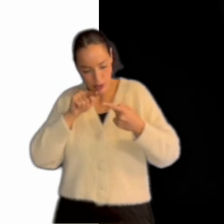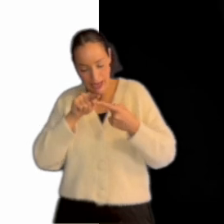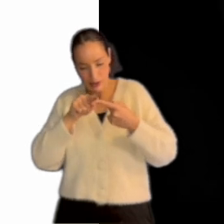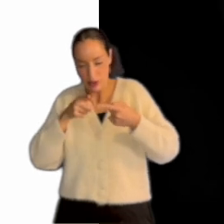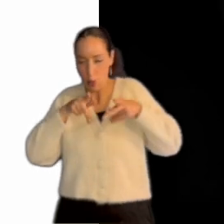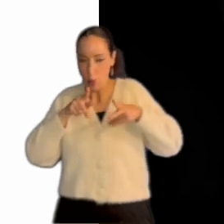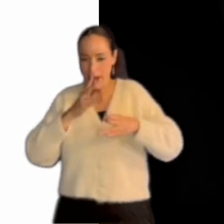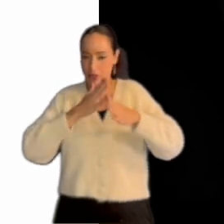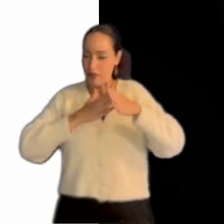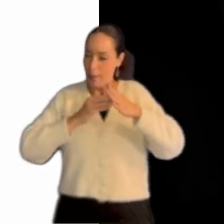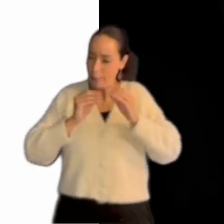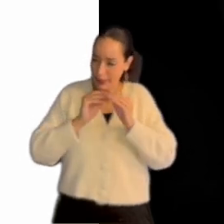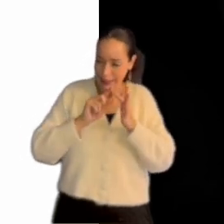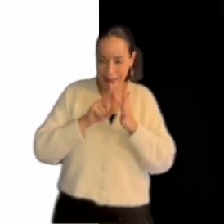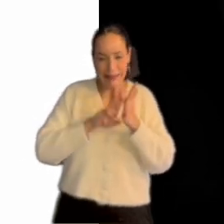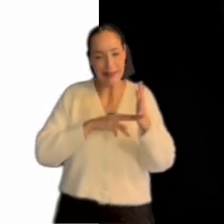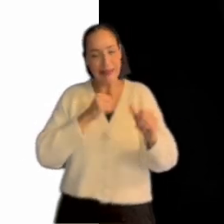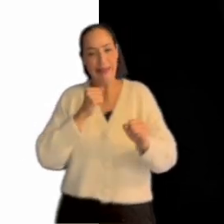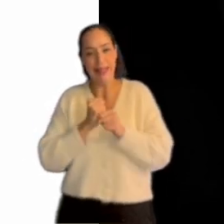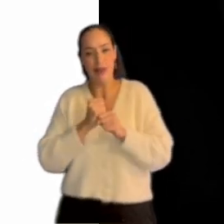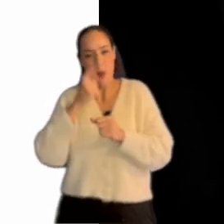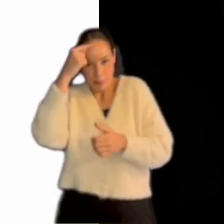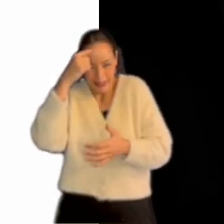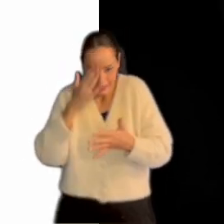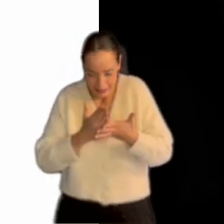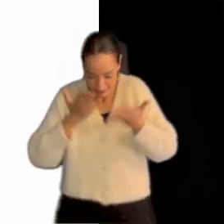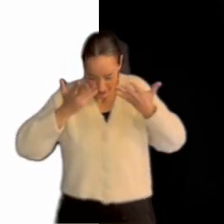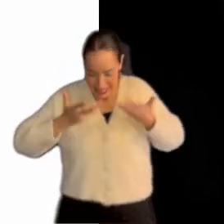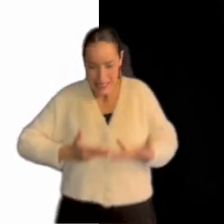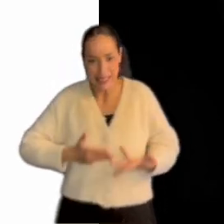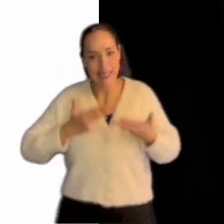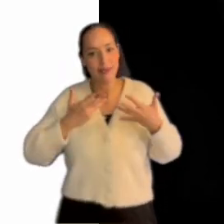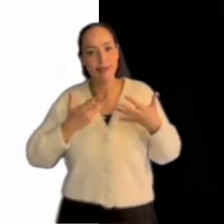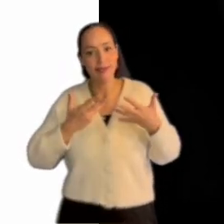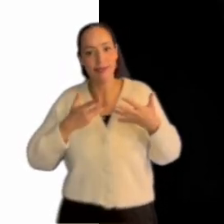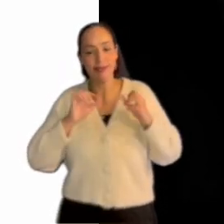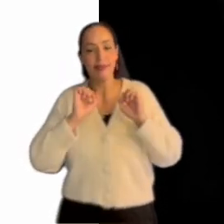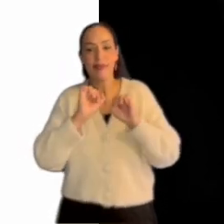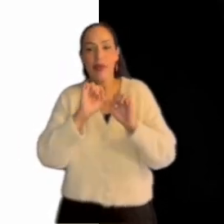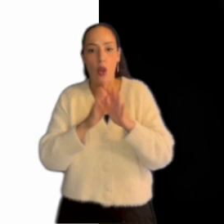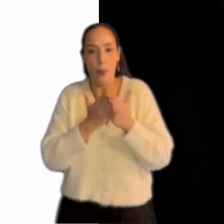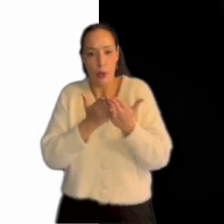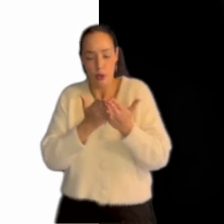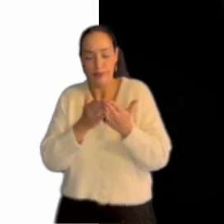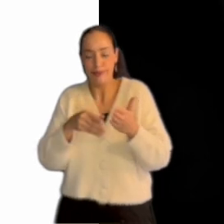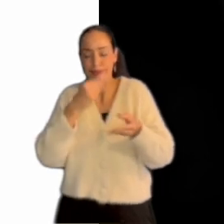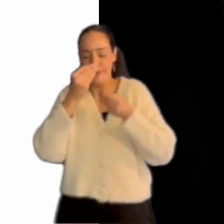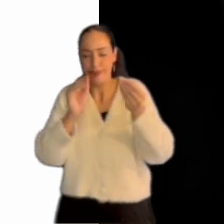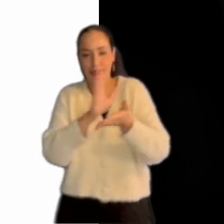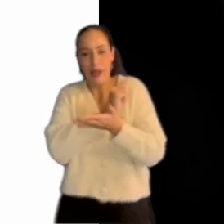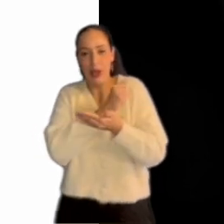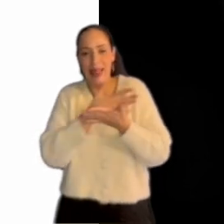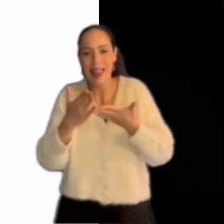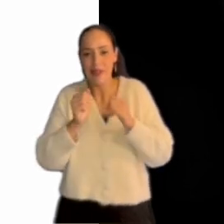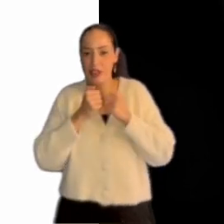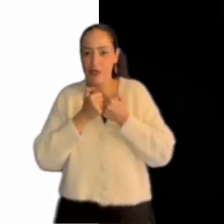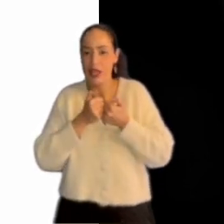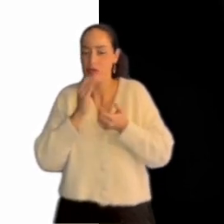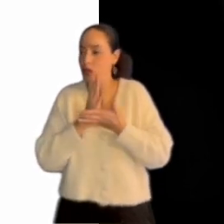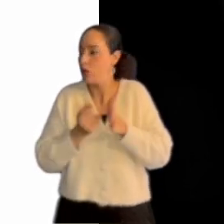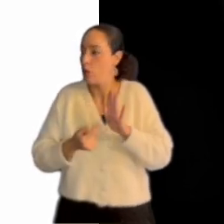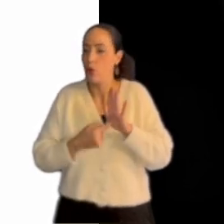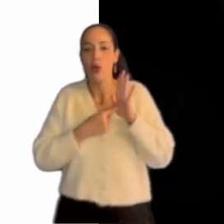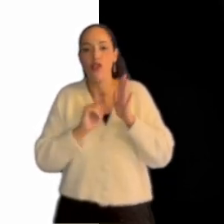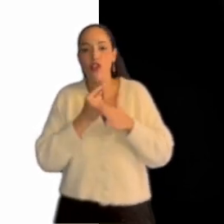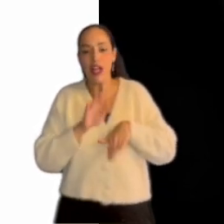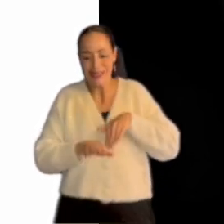to Lead, she explains how clarity of values is an essential first step in learning how to live into our values, noting it is impossible to live